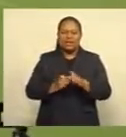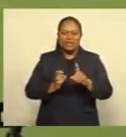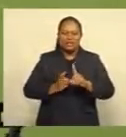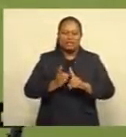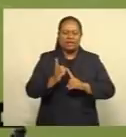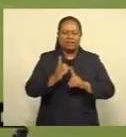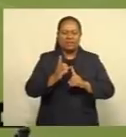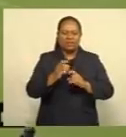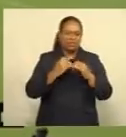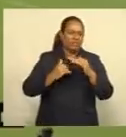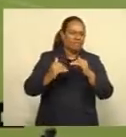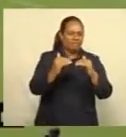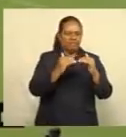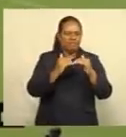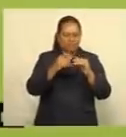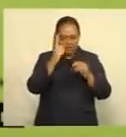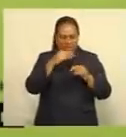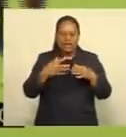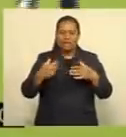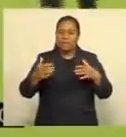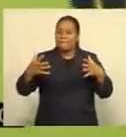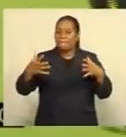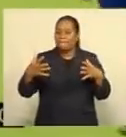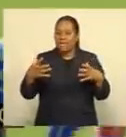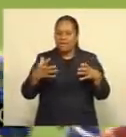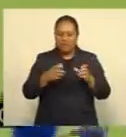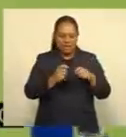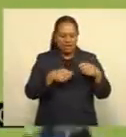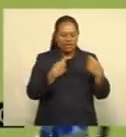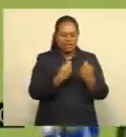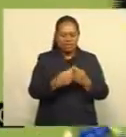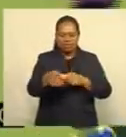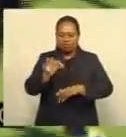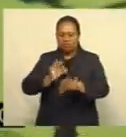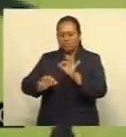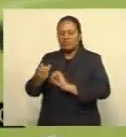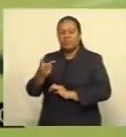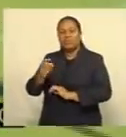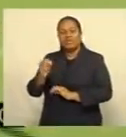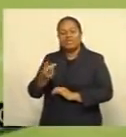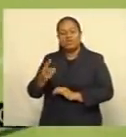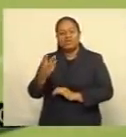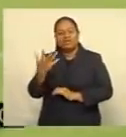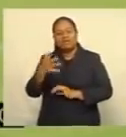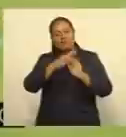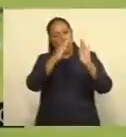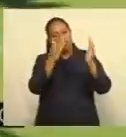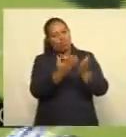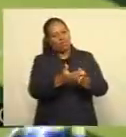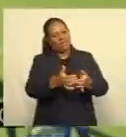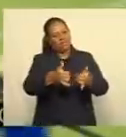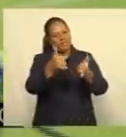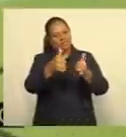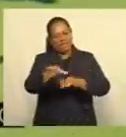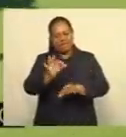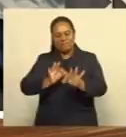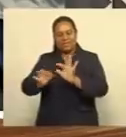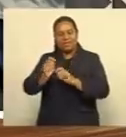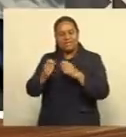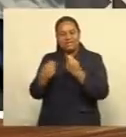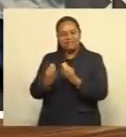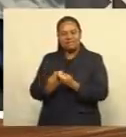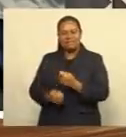as they'll have a bigger pool of players to select from in the 2025 World Cup. Aquila Dharma, FBC